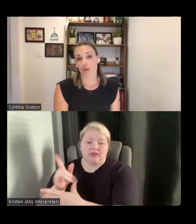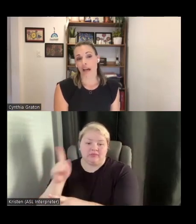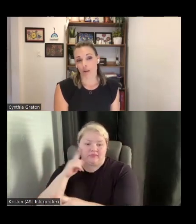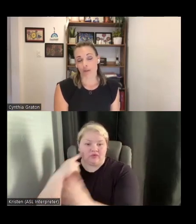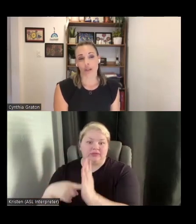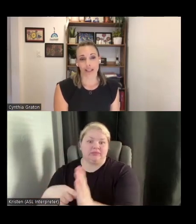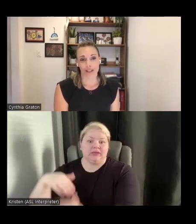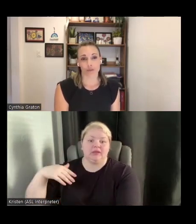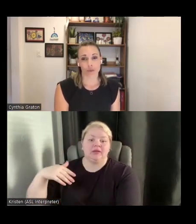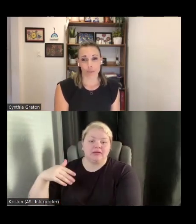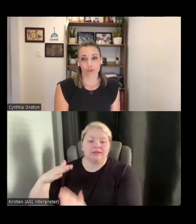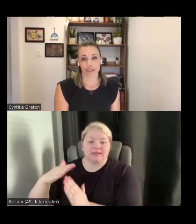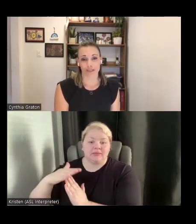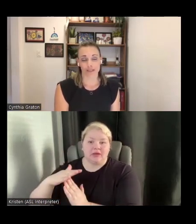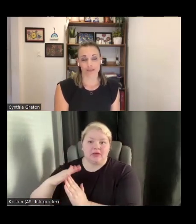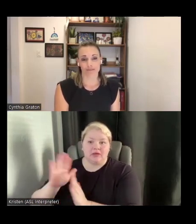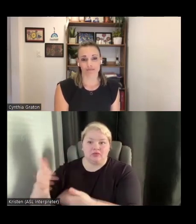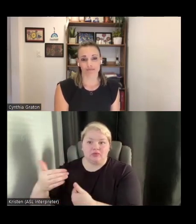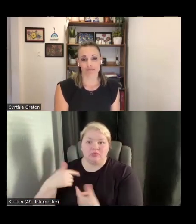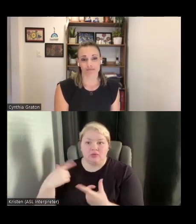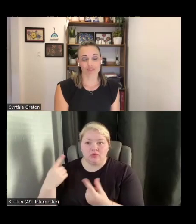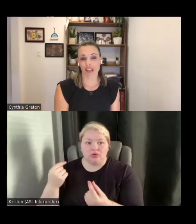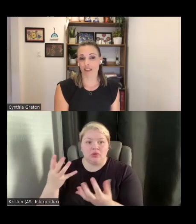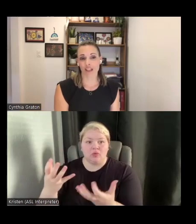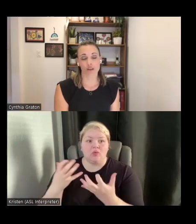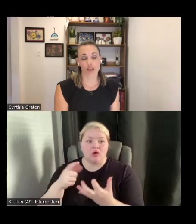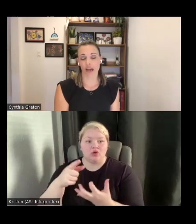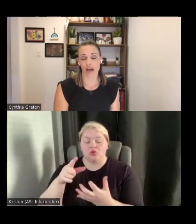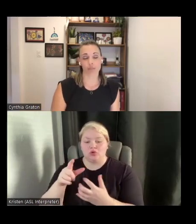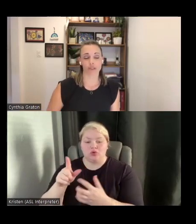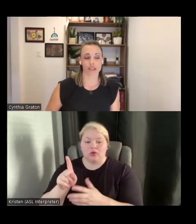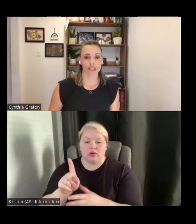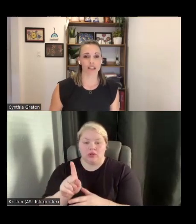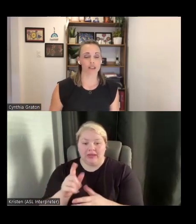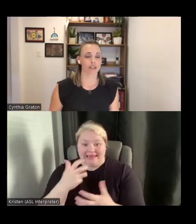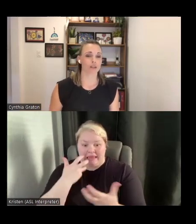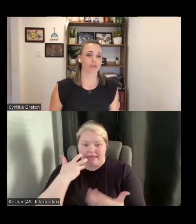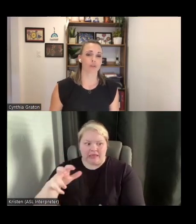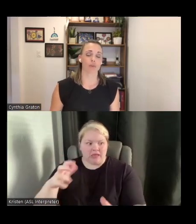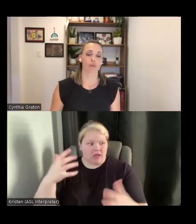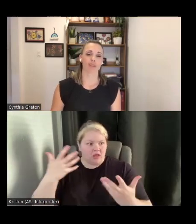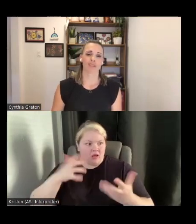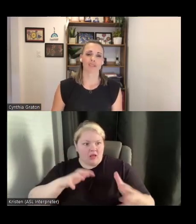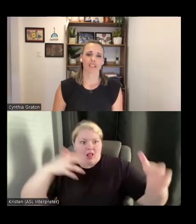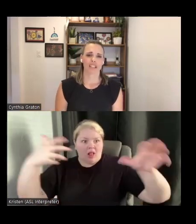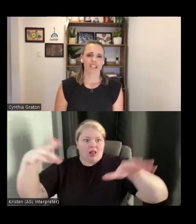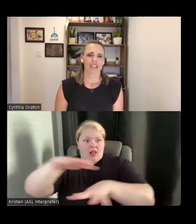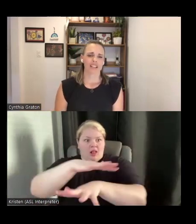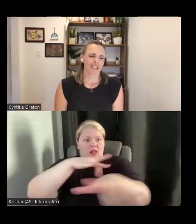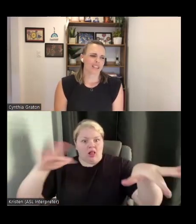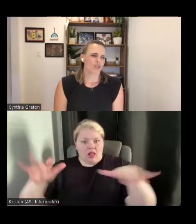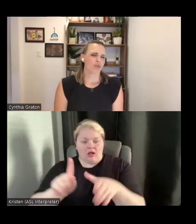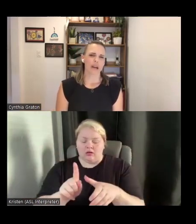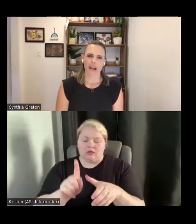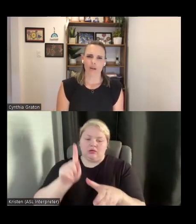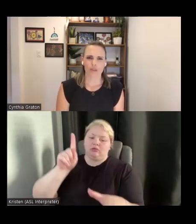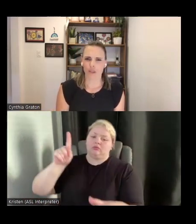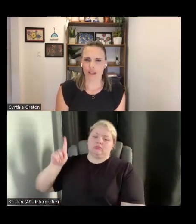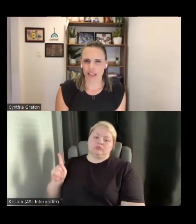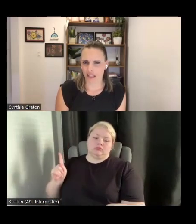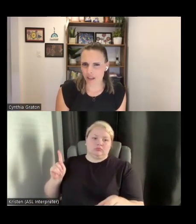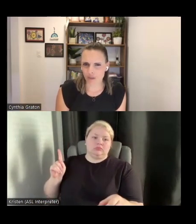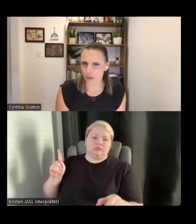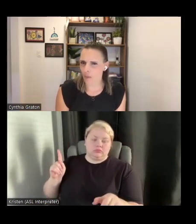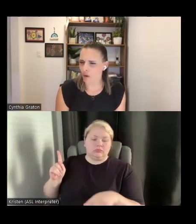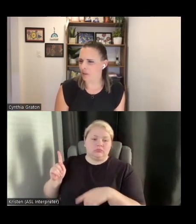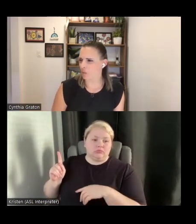to get you out of the heat of the moment. Nothing good happens in the heat of the moment. Let's get you out of